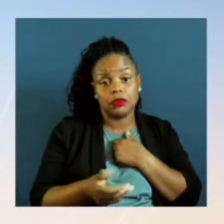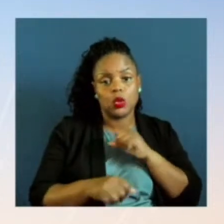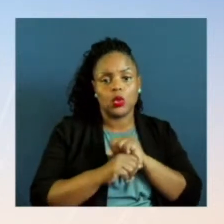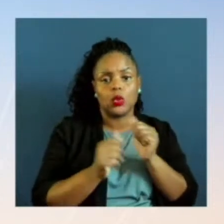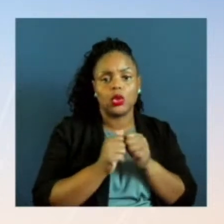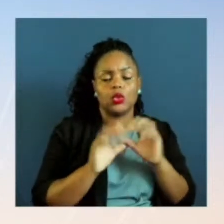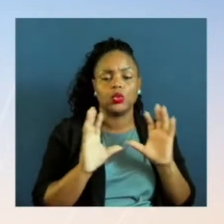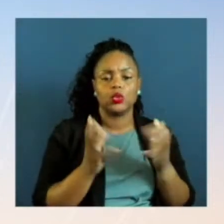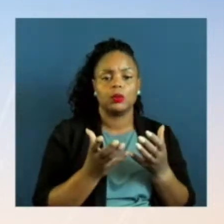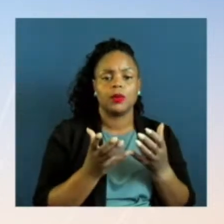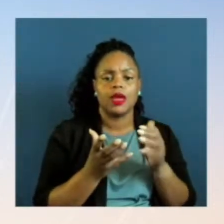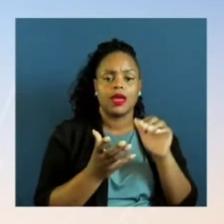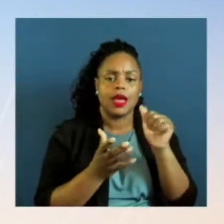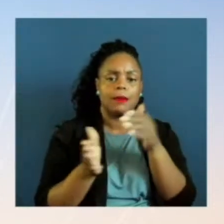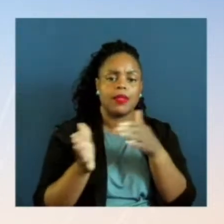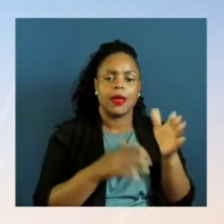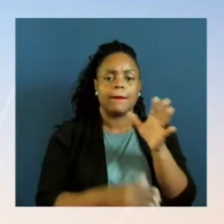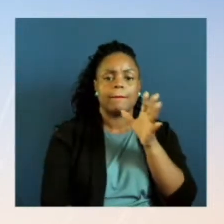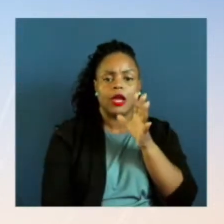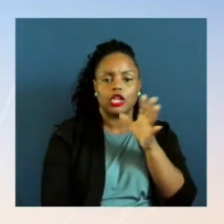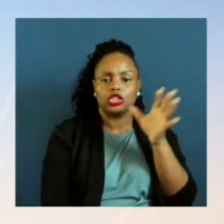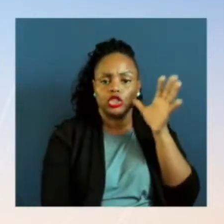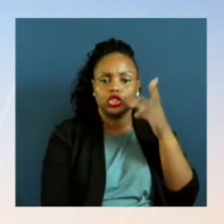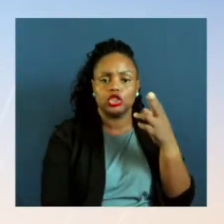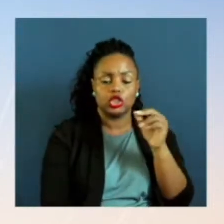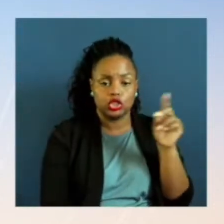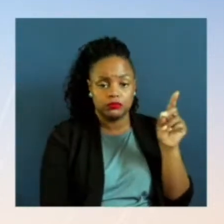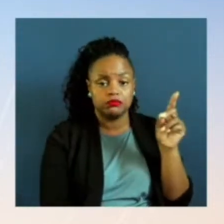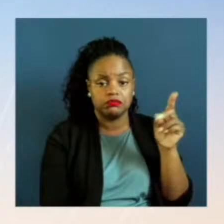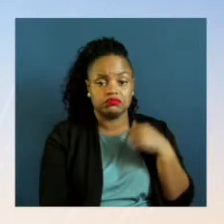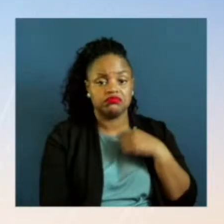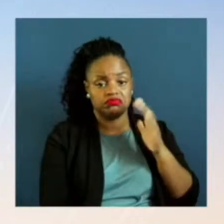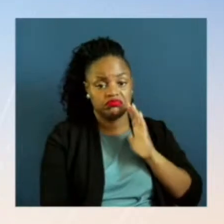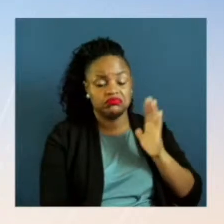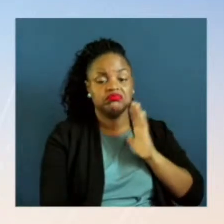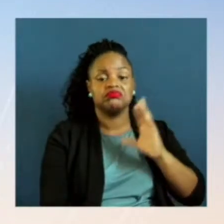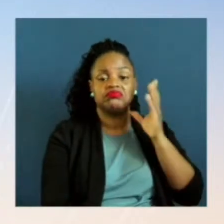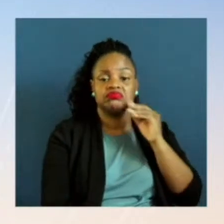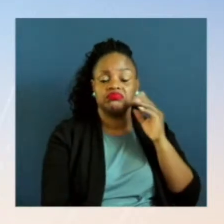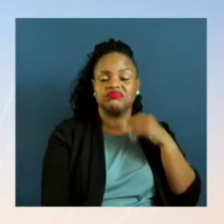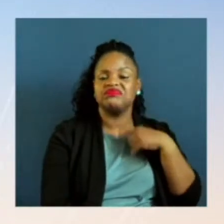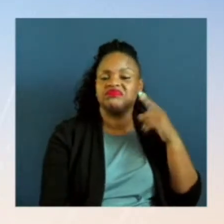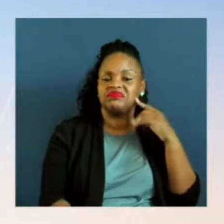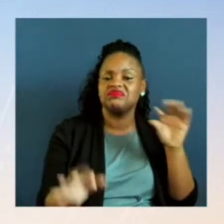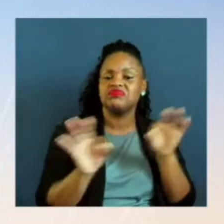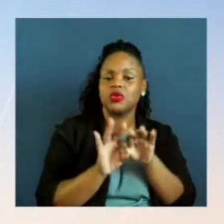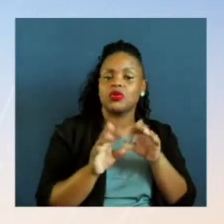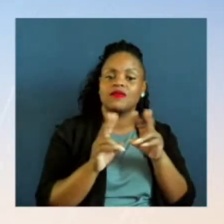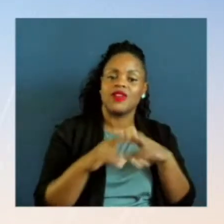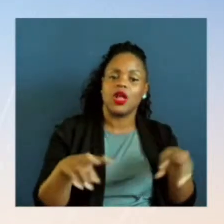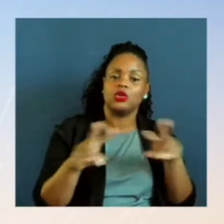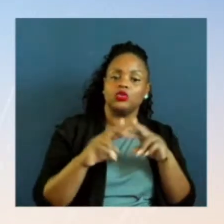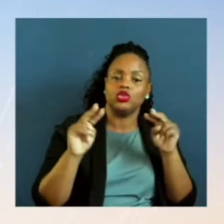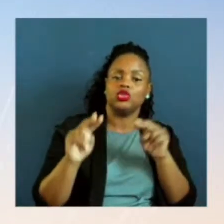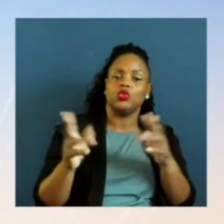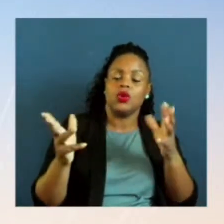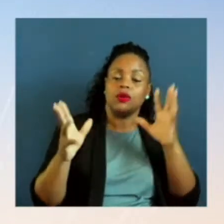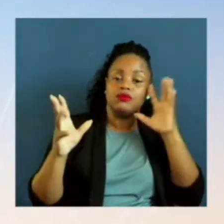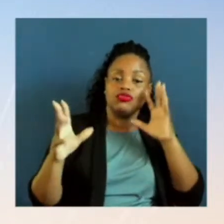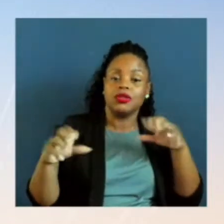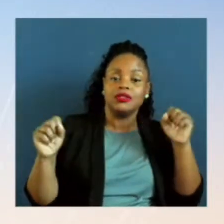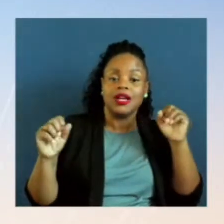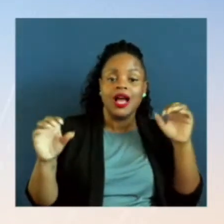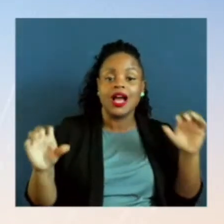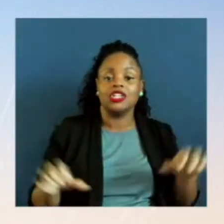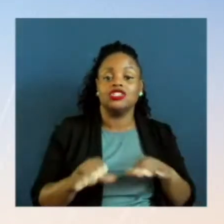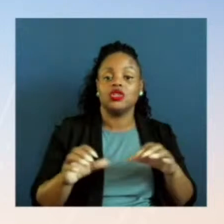that I think the most important value people should look at is what the president does in his actions and what he fights for, and I